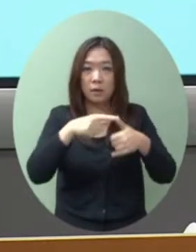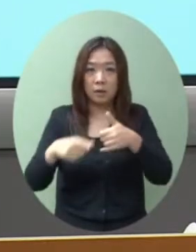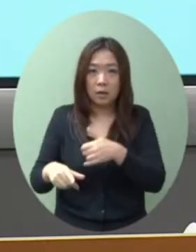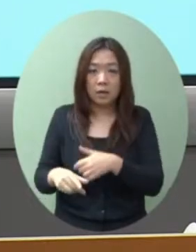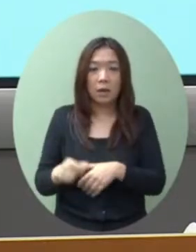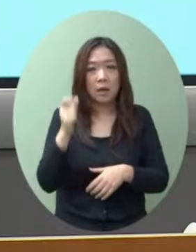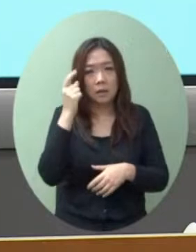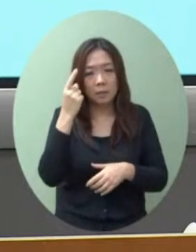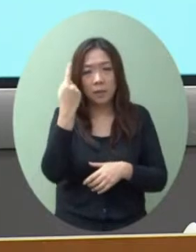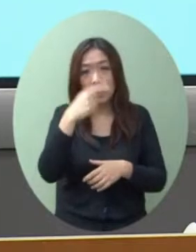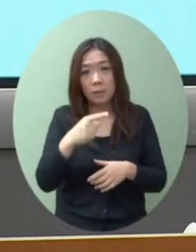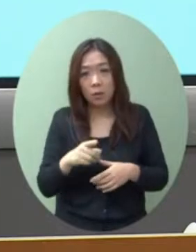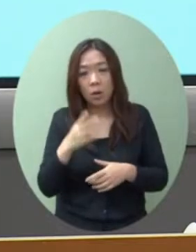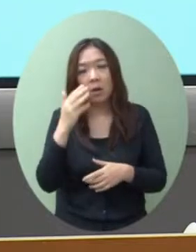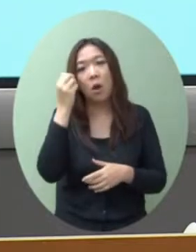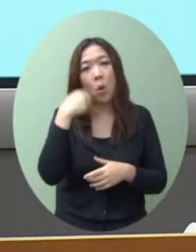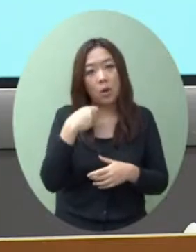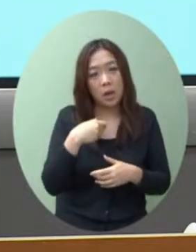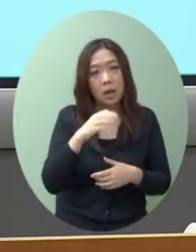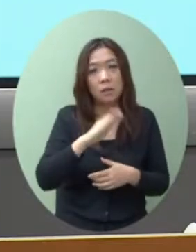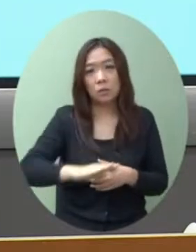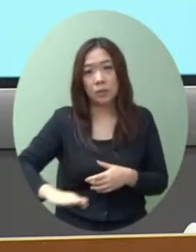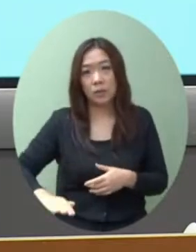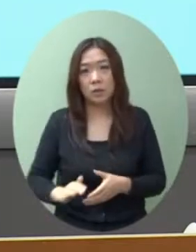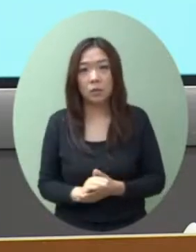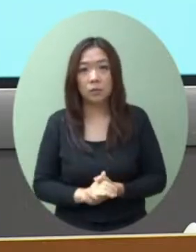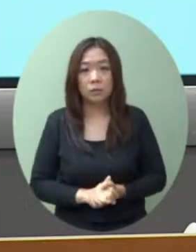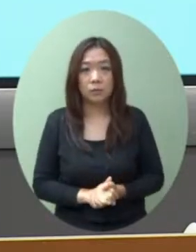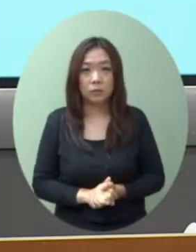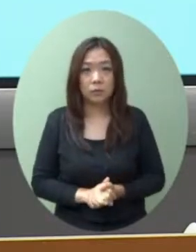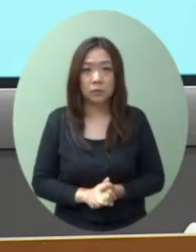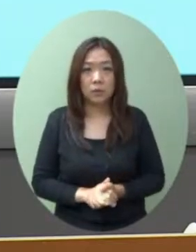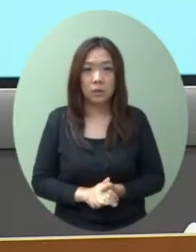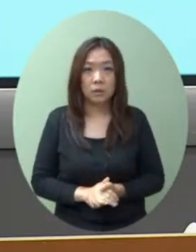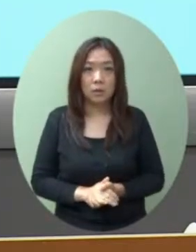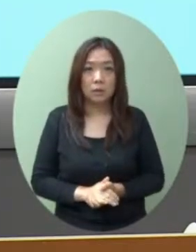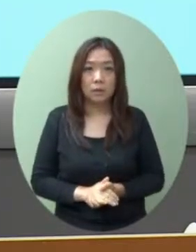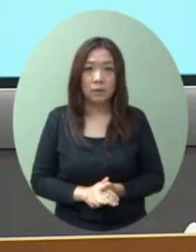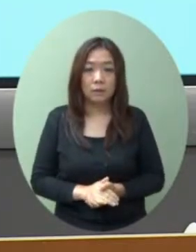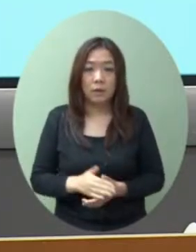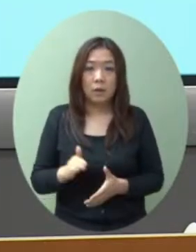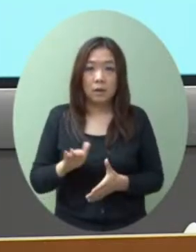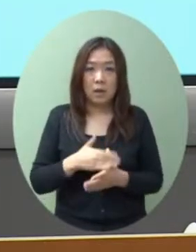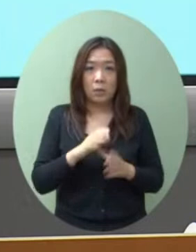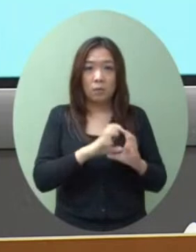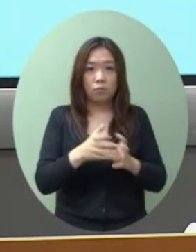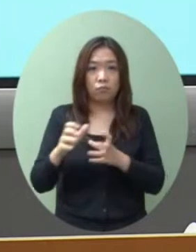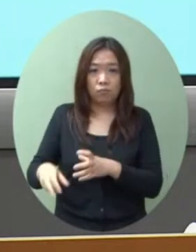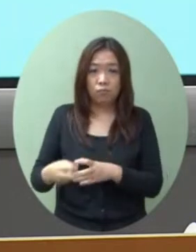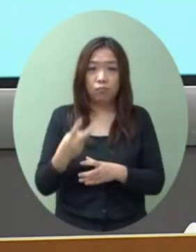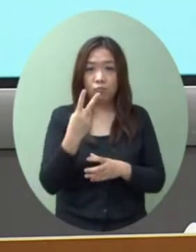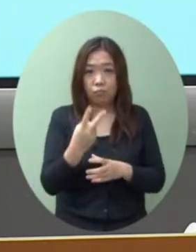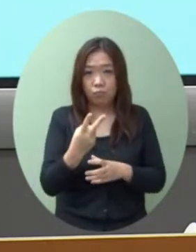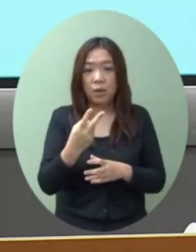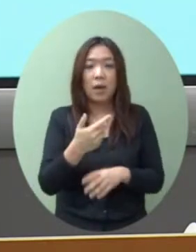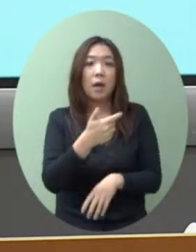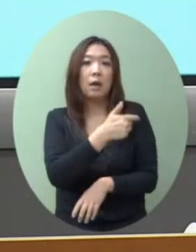because the vaccination rates for them are still far from what we